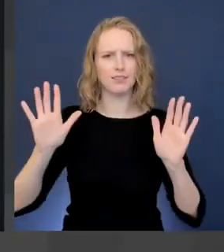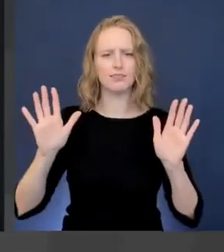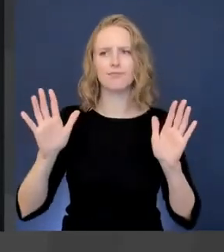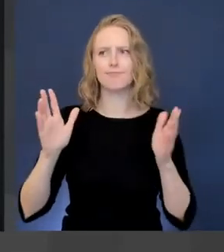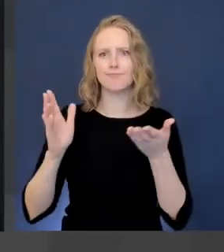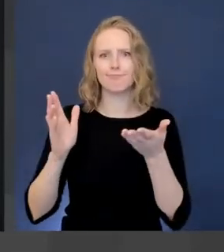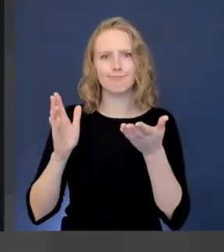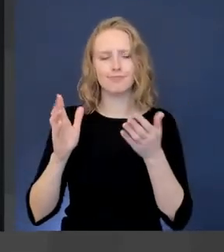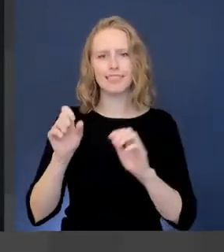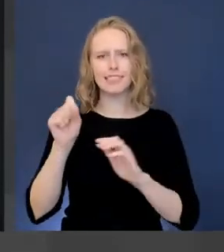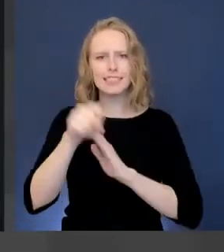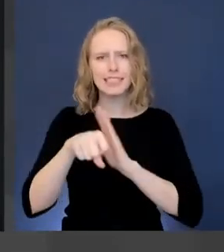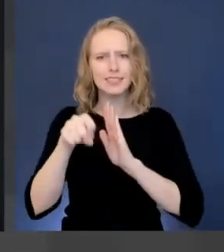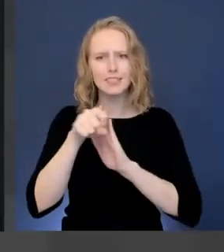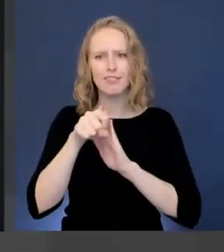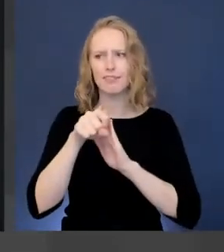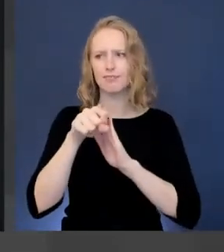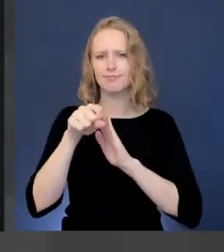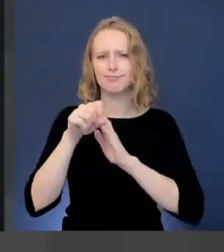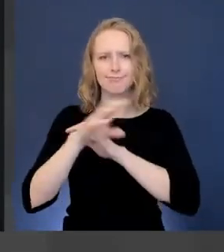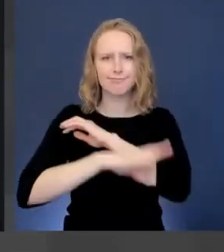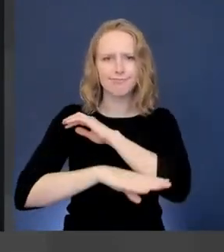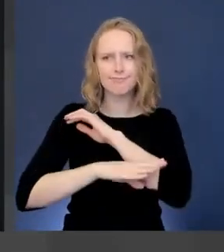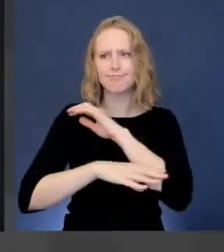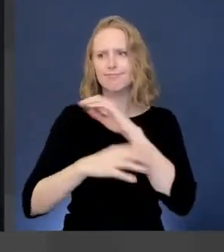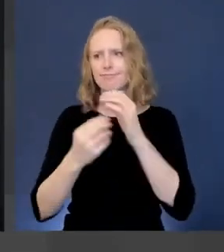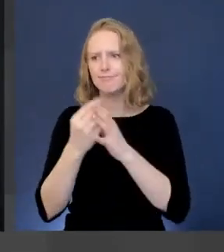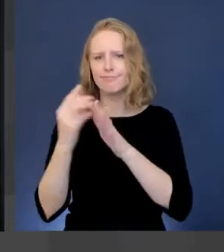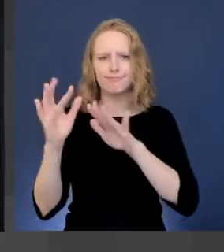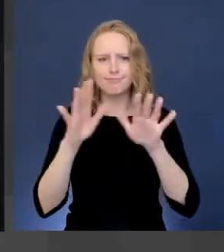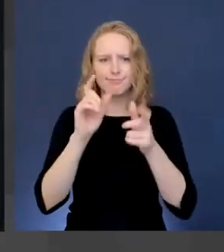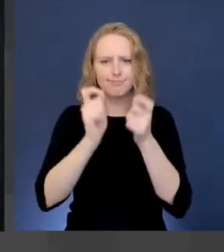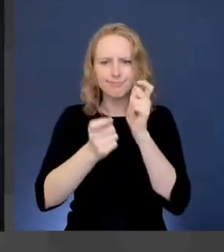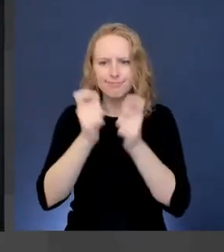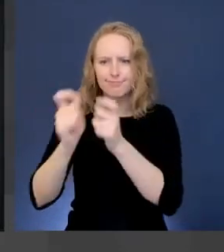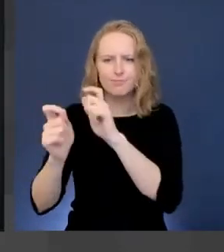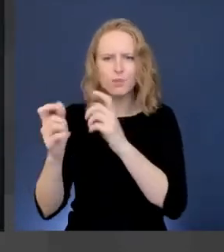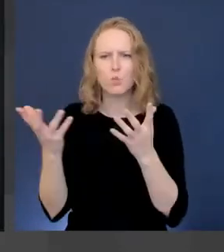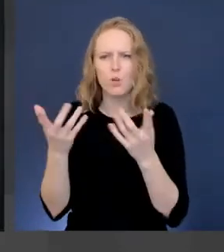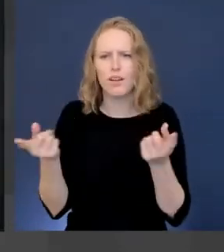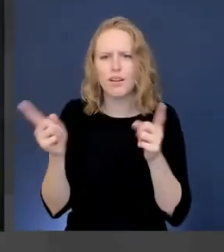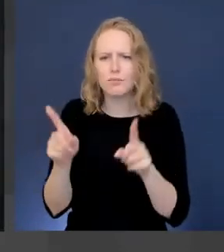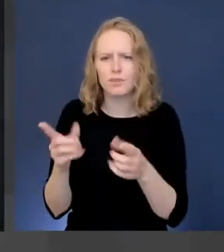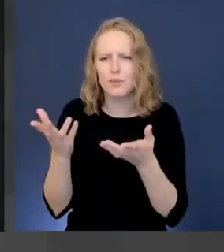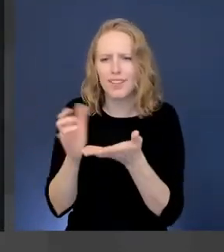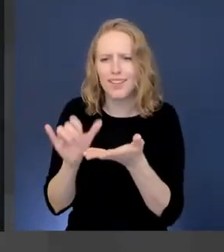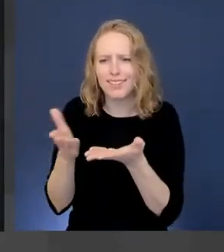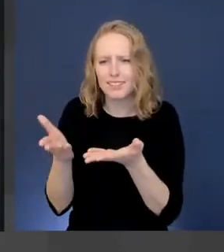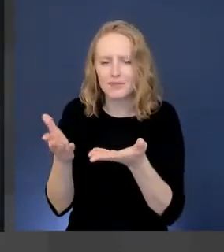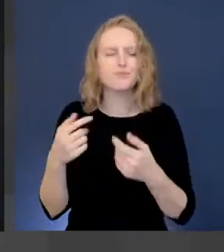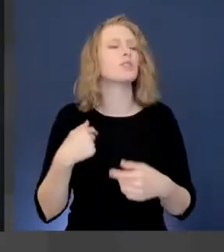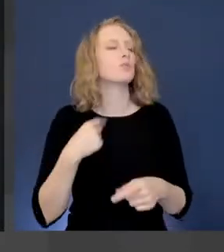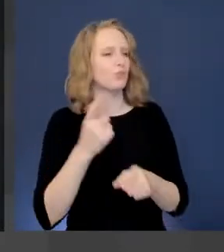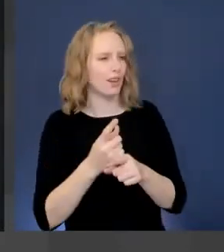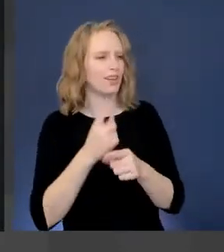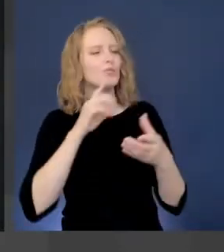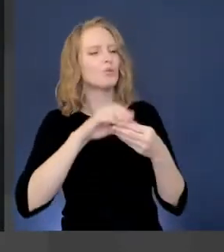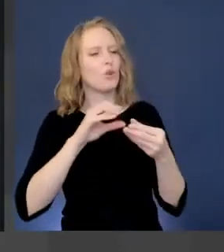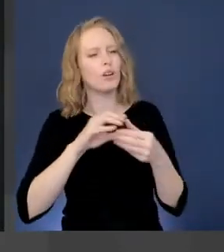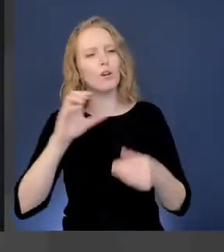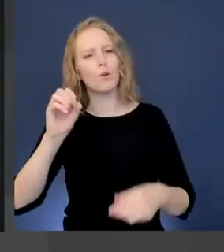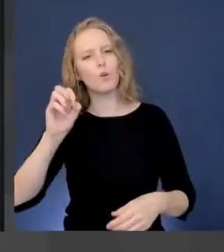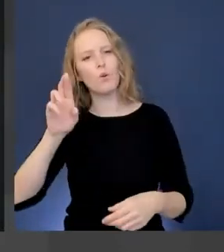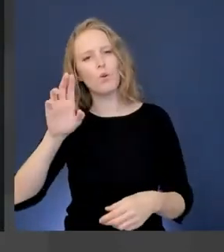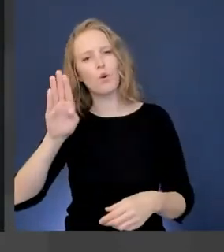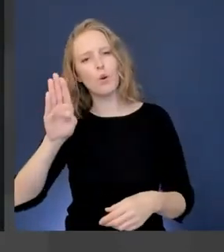adventures? Right, yeah. Now that we are over with the story of the Orb of Dominance, we sat together with our friends at Double 11